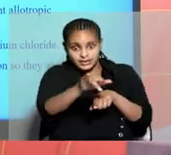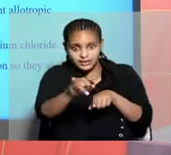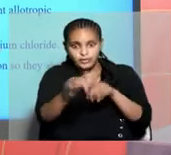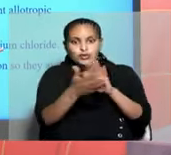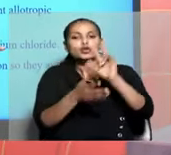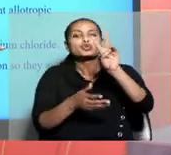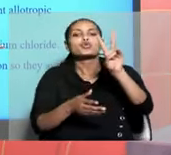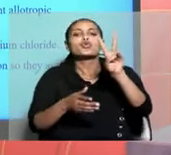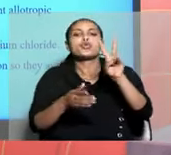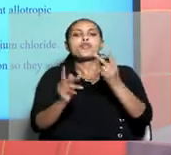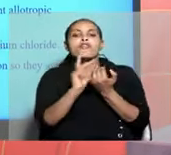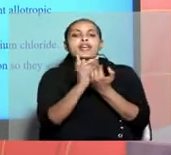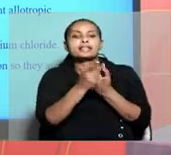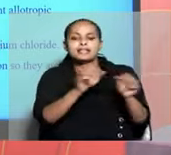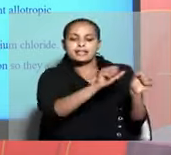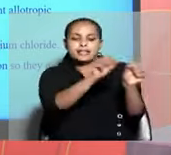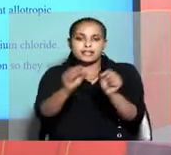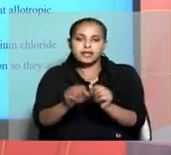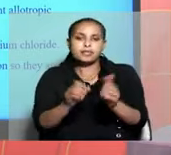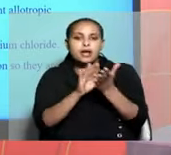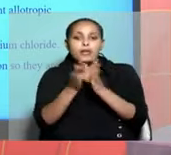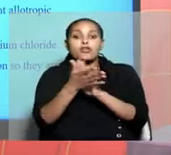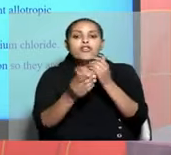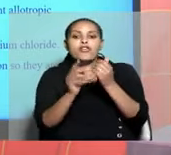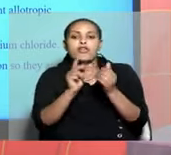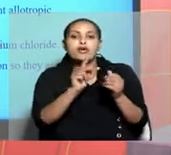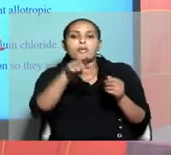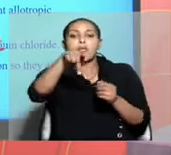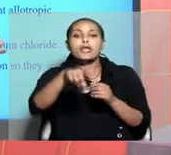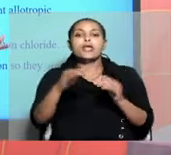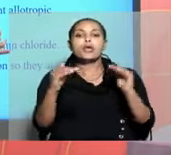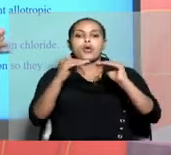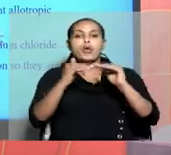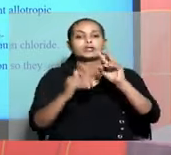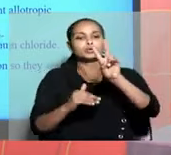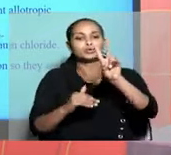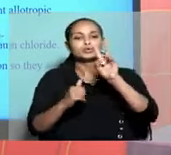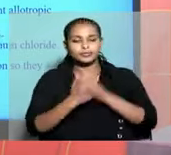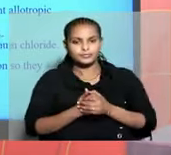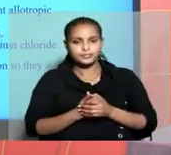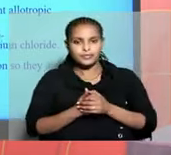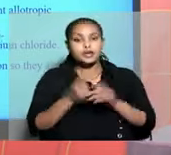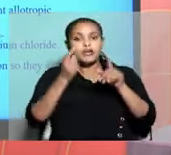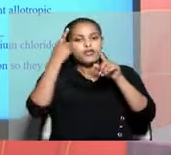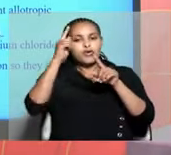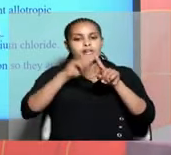is a two-phase system. Number of phases, P equal 2.